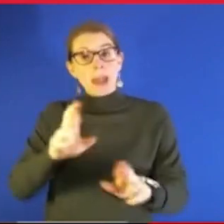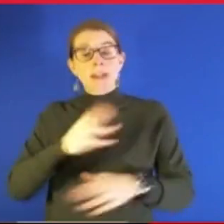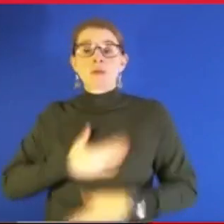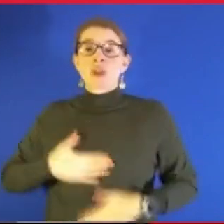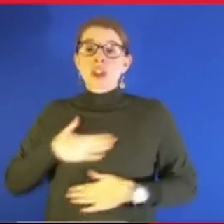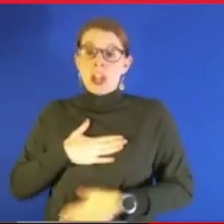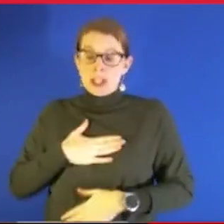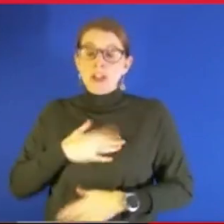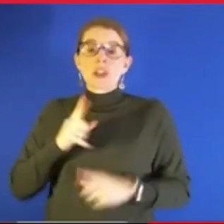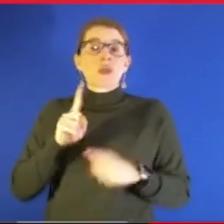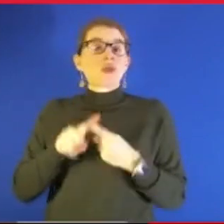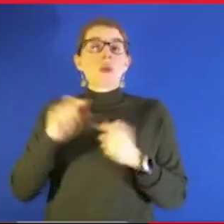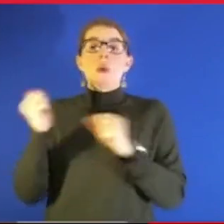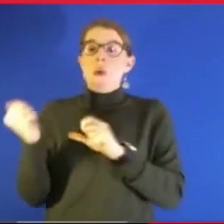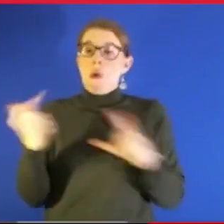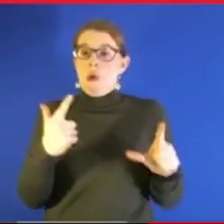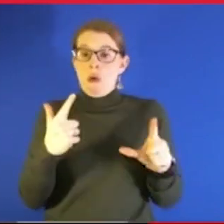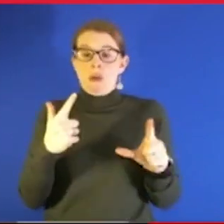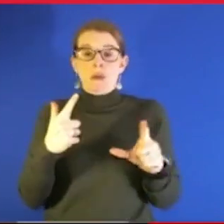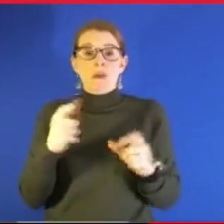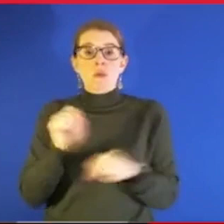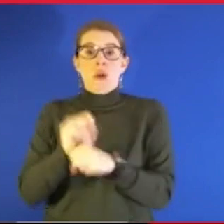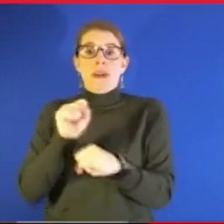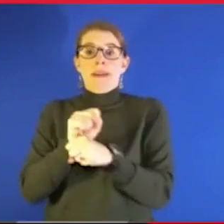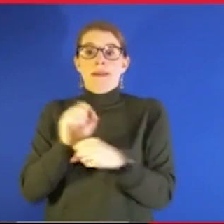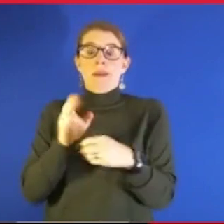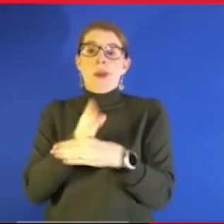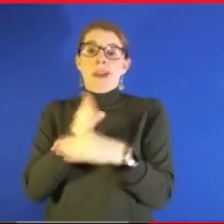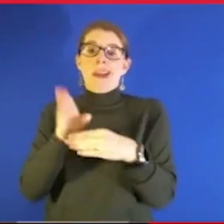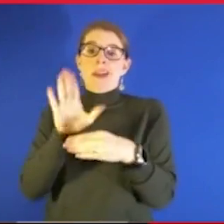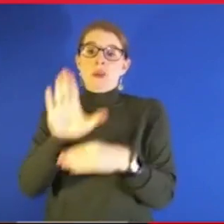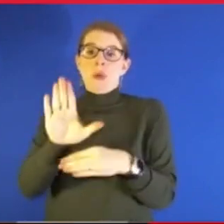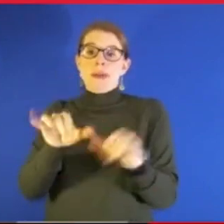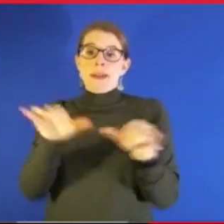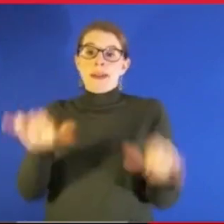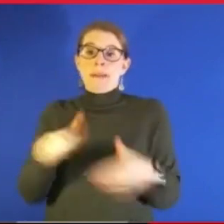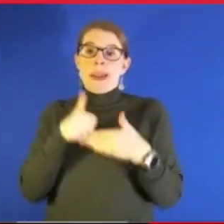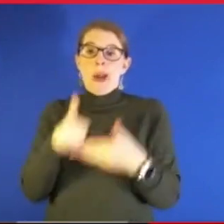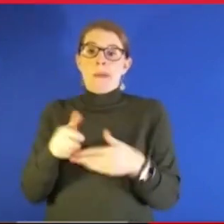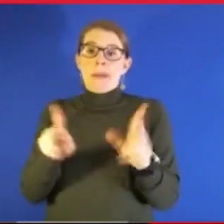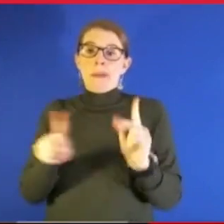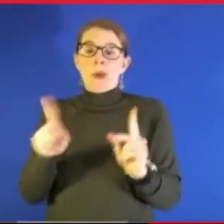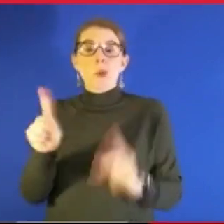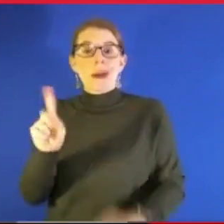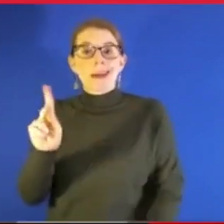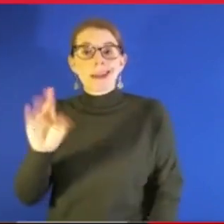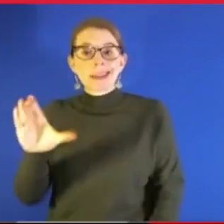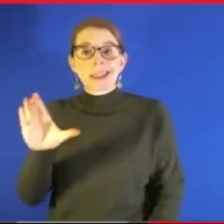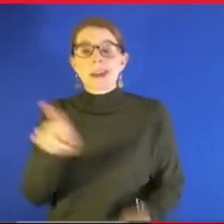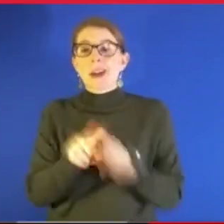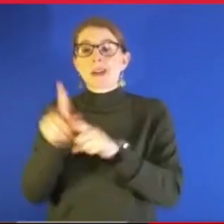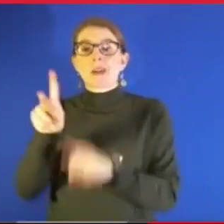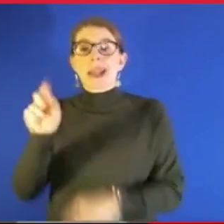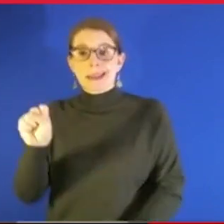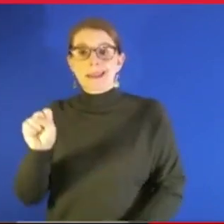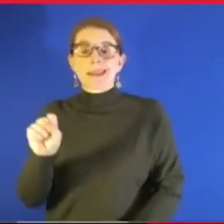to everyone within the system and all that you're doing to help people in Kansas City and the whole state of Kansas as